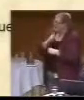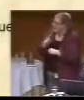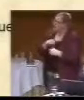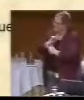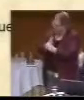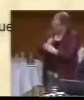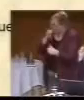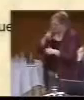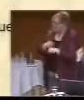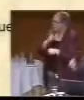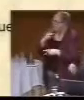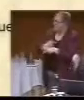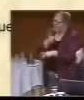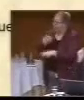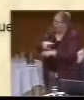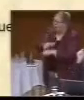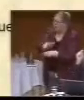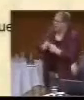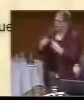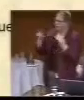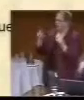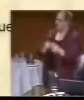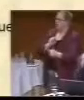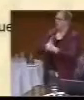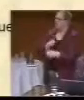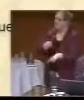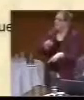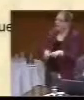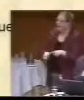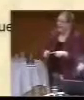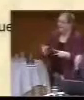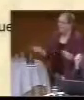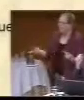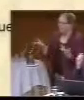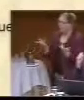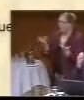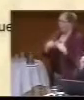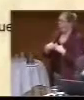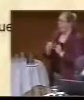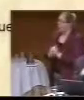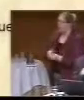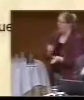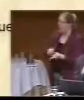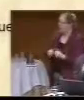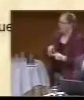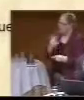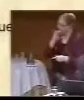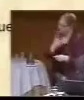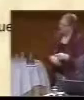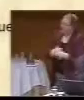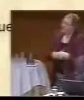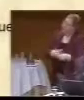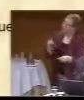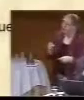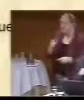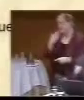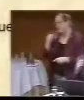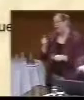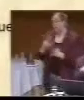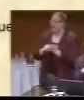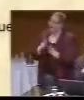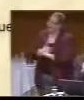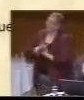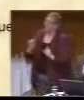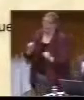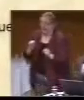make the math hard. But we can't double up and say, but you know what? You're going to have to be a reader of X in